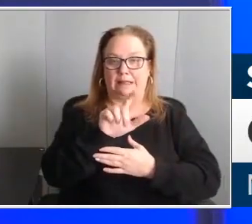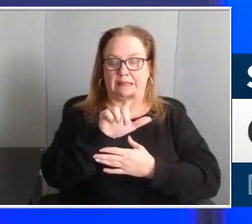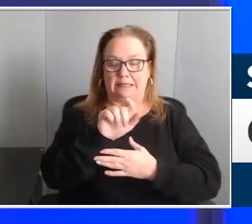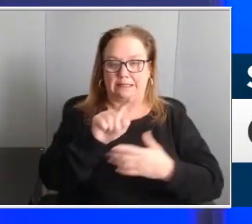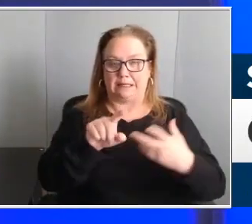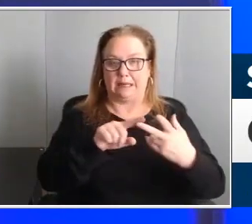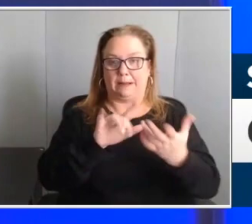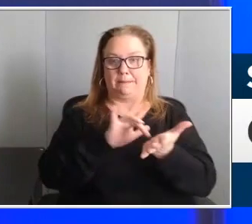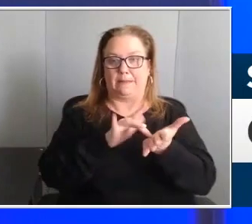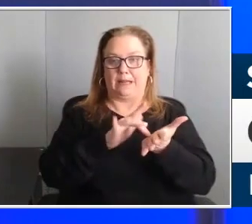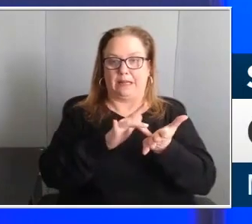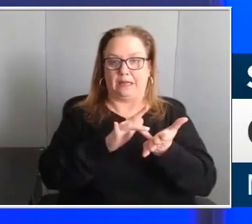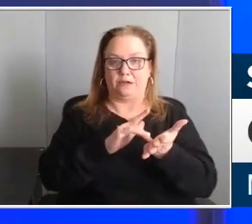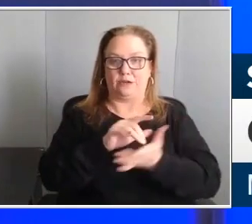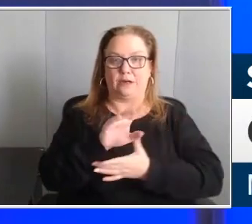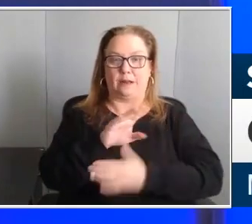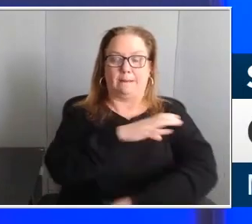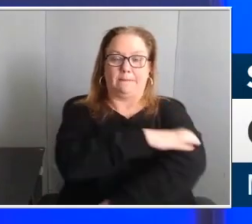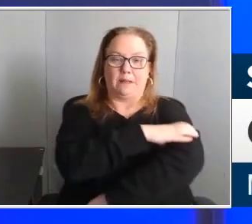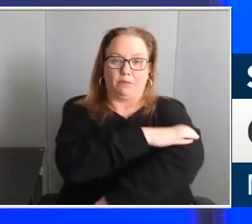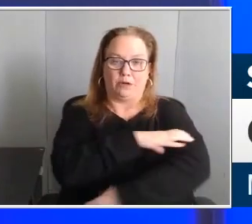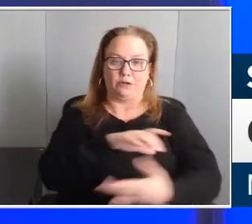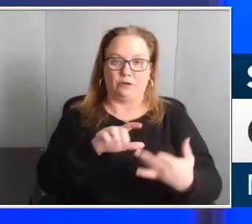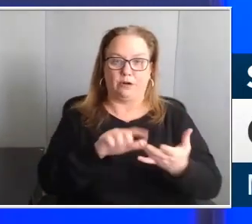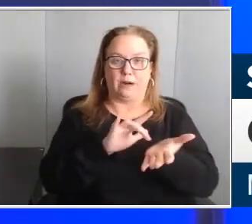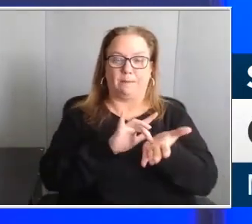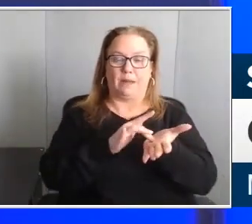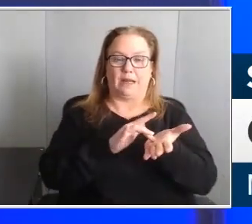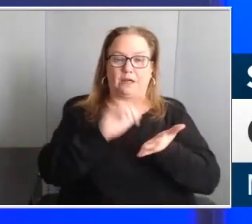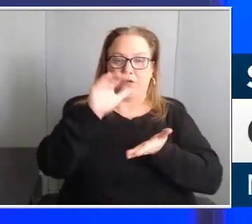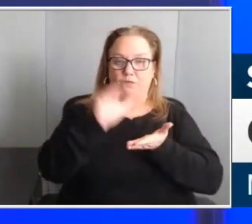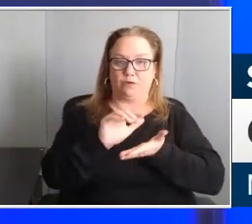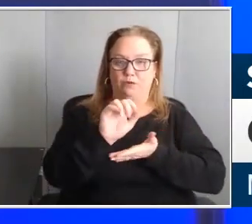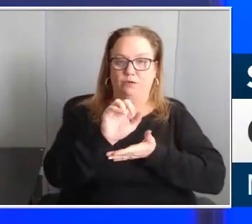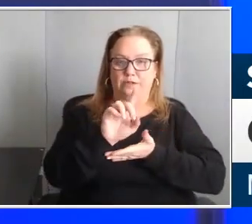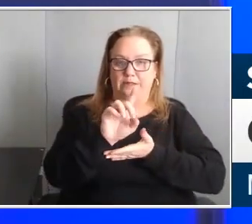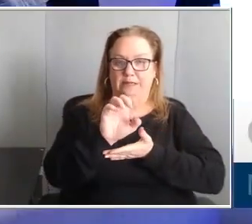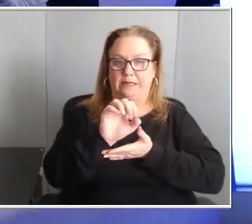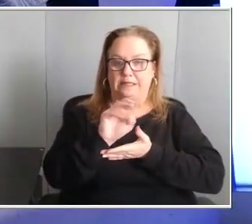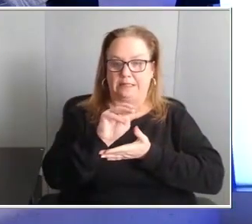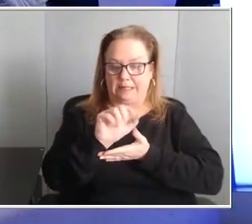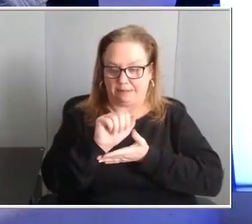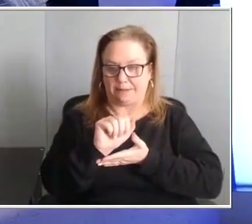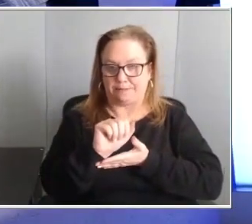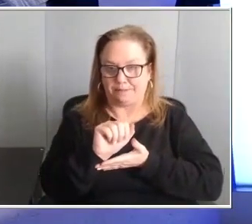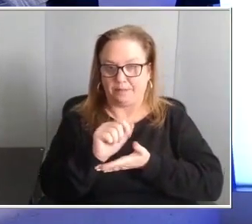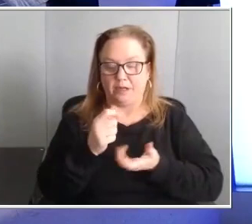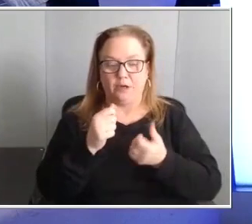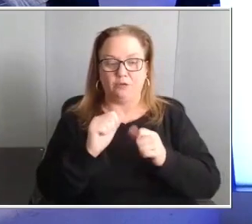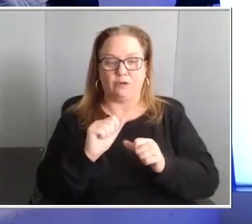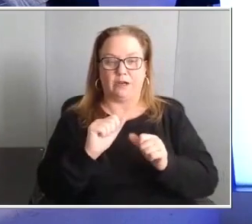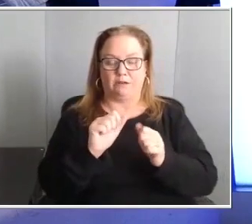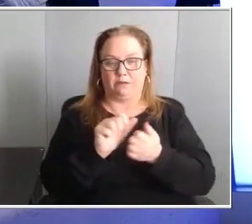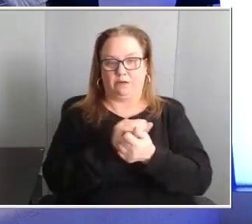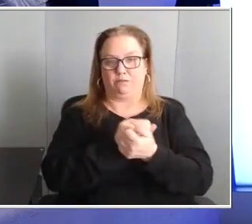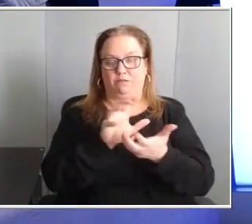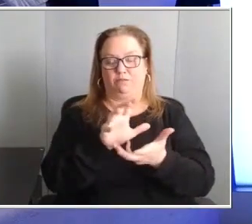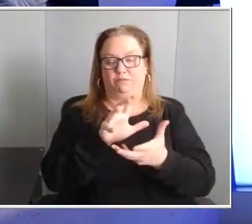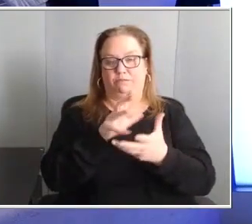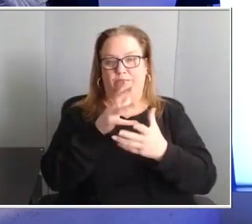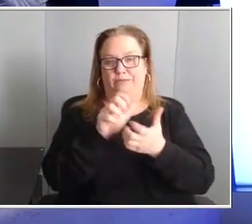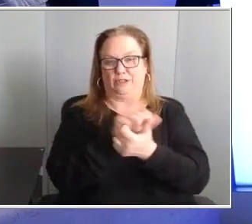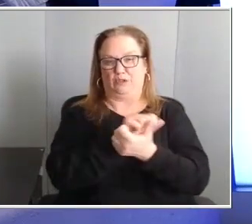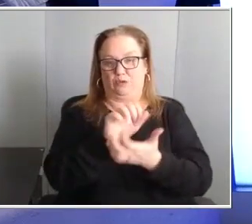anticoagulation, blood pressure management, medications to reduce edema, and things like that. So we try to use some clot busters too, right? Get in there, and